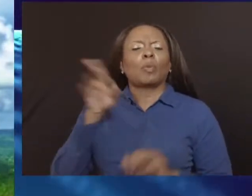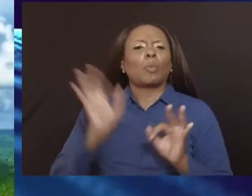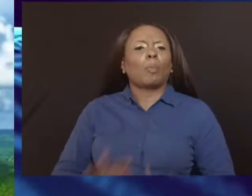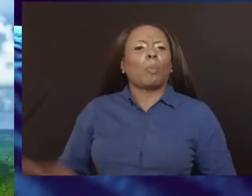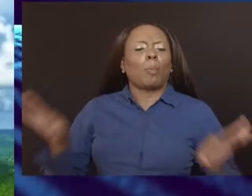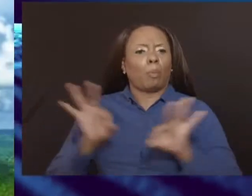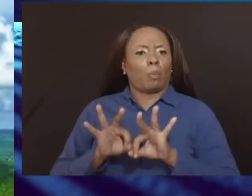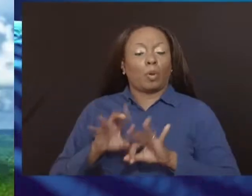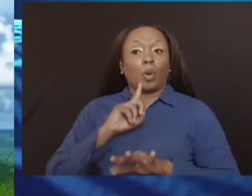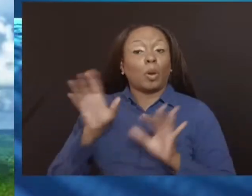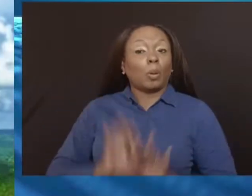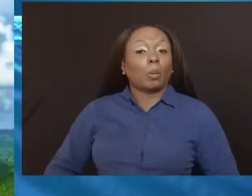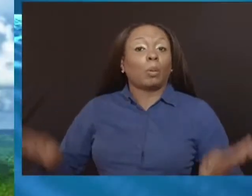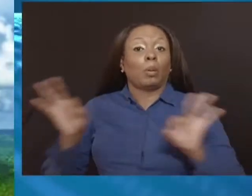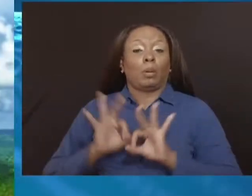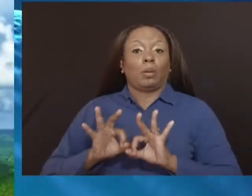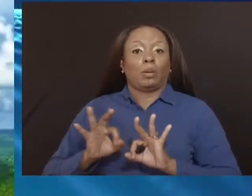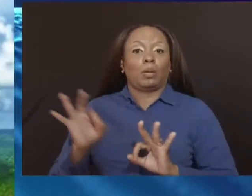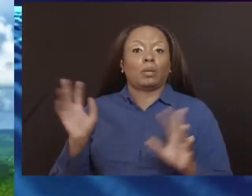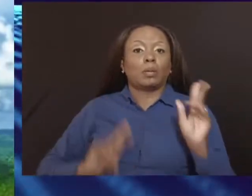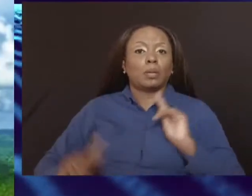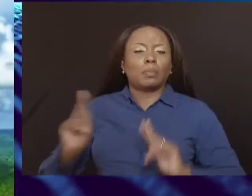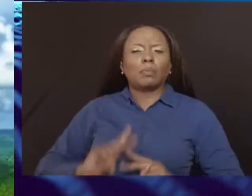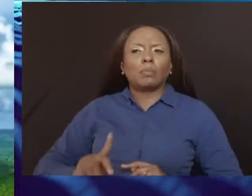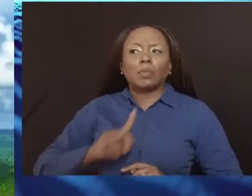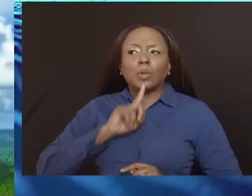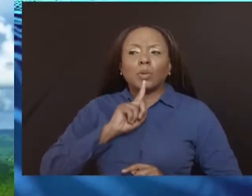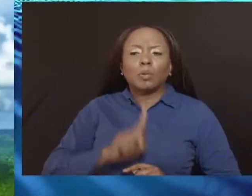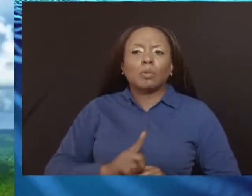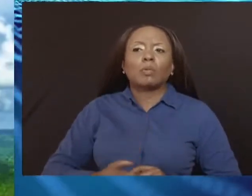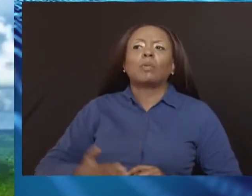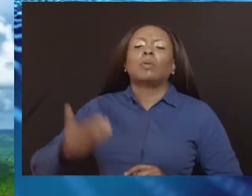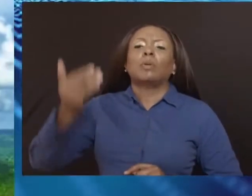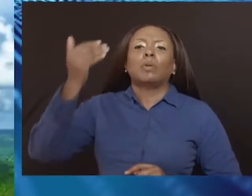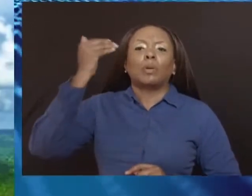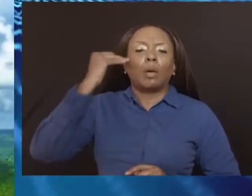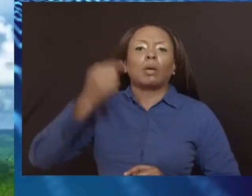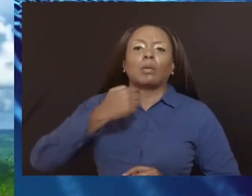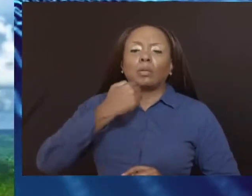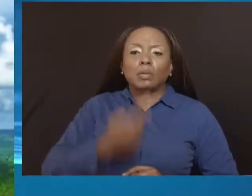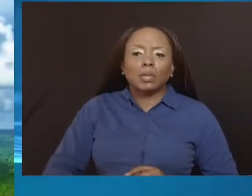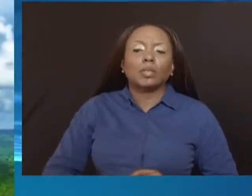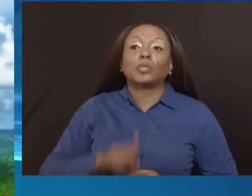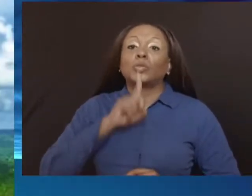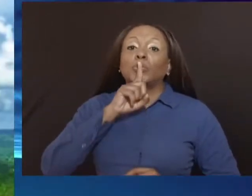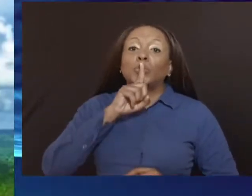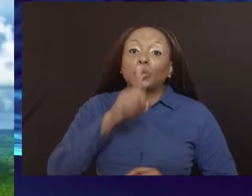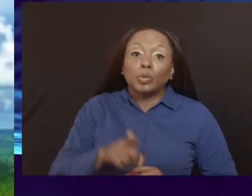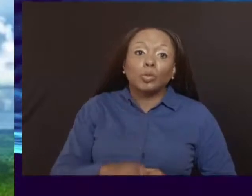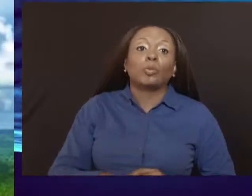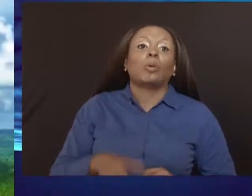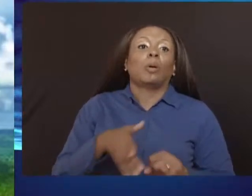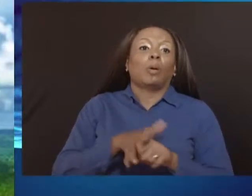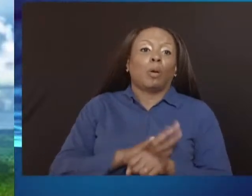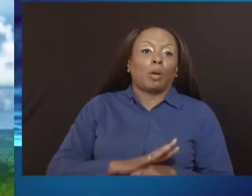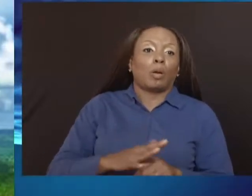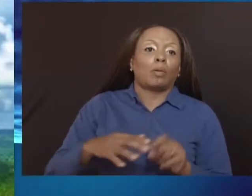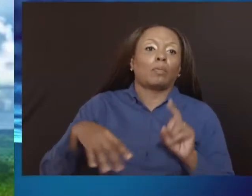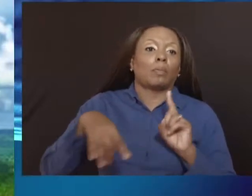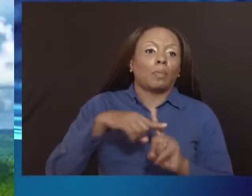triage period that persons declare accurately their status in terms